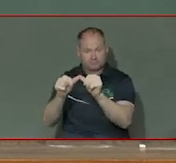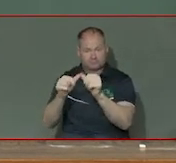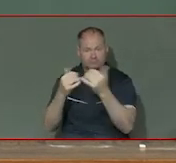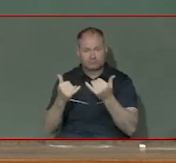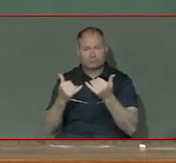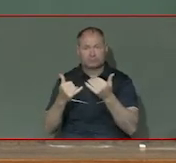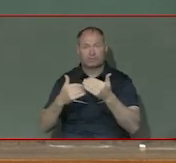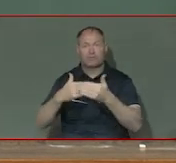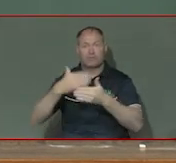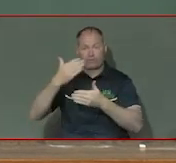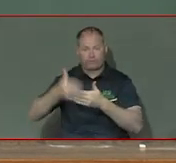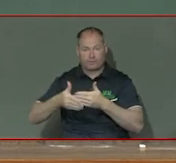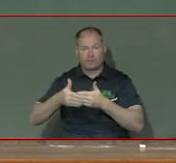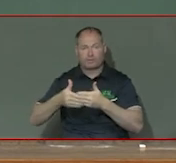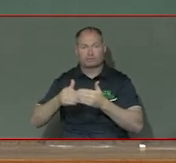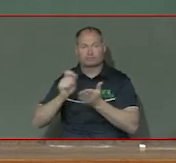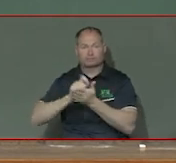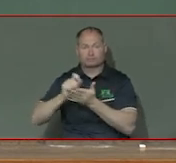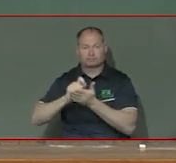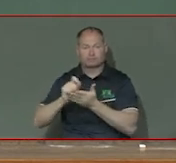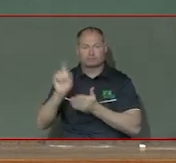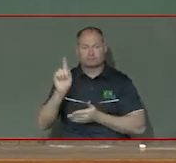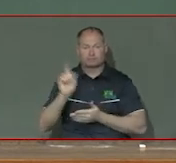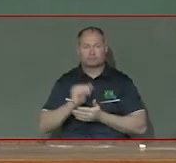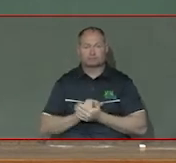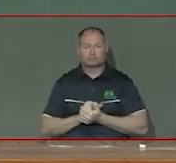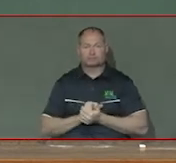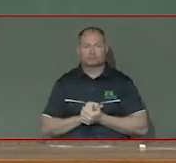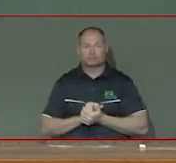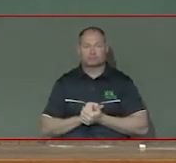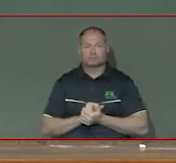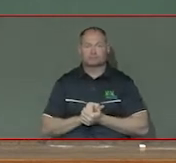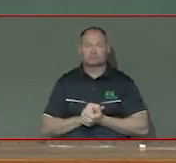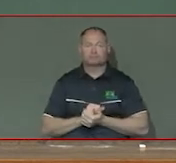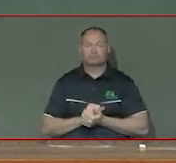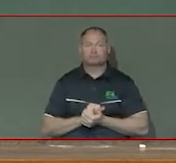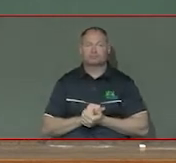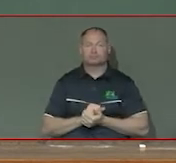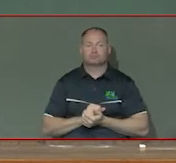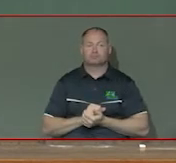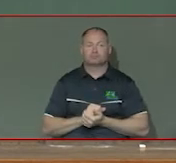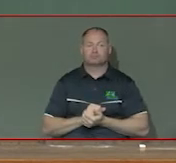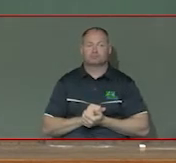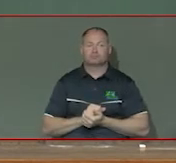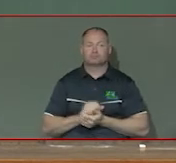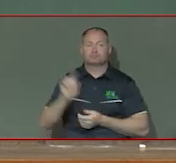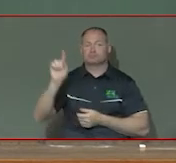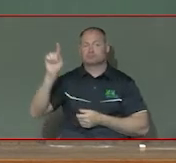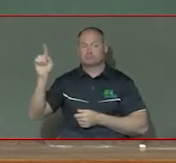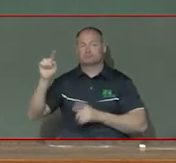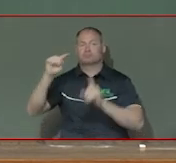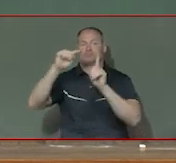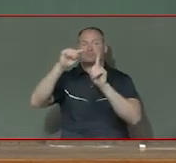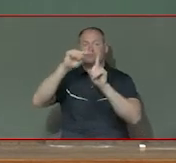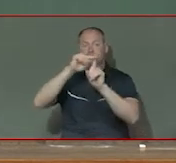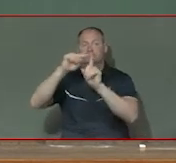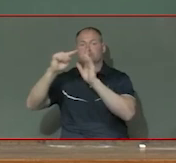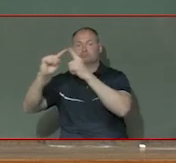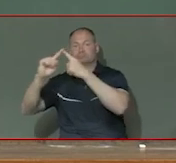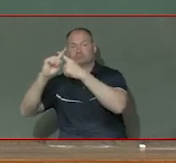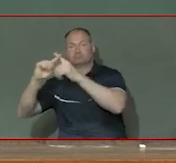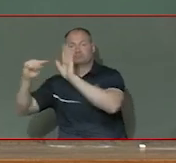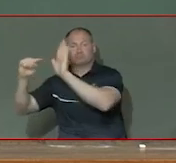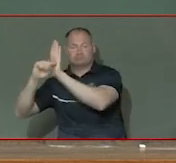further. This here is equal to sine A, the cos of B, and a positive times a negative is a